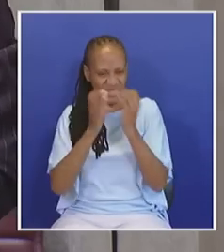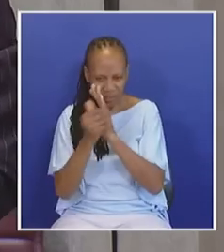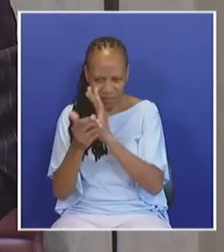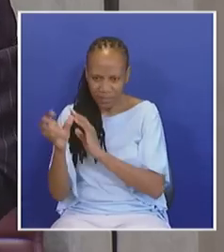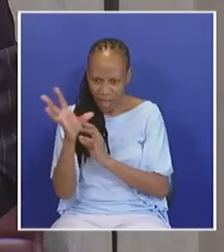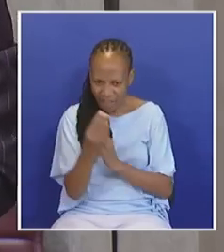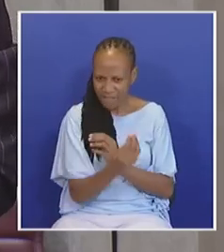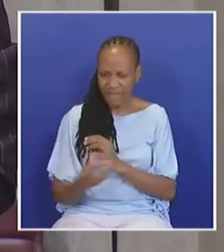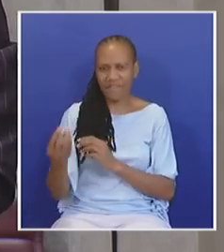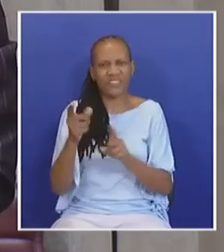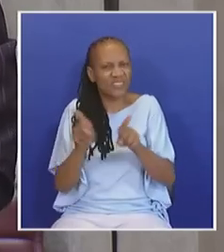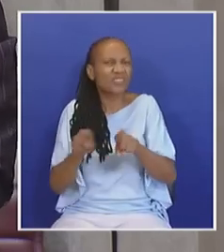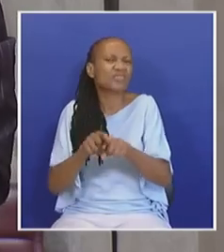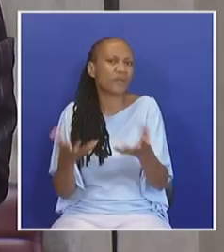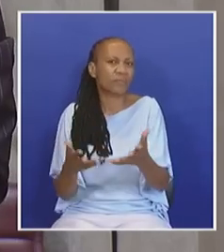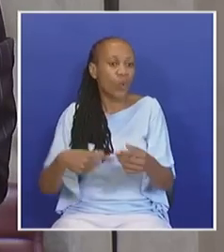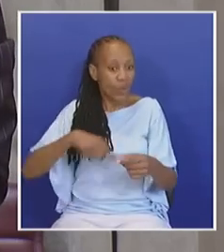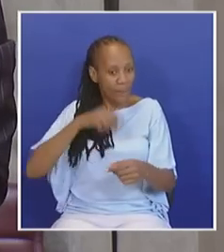must accelerate the critical work